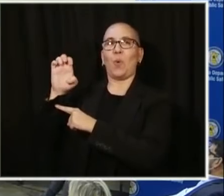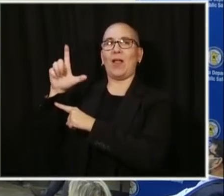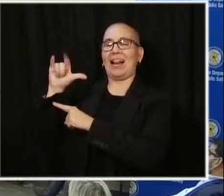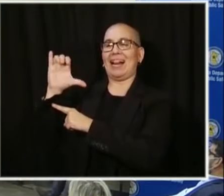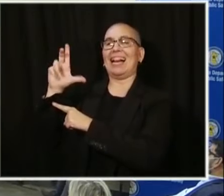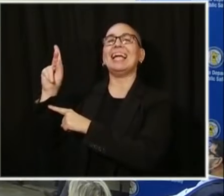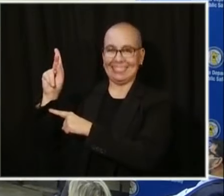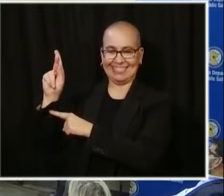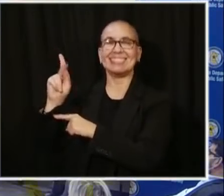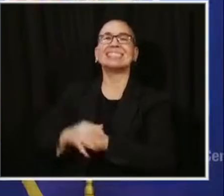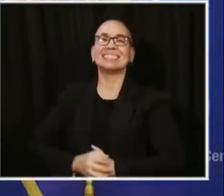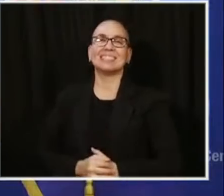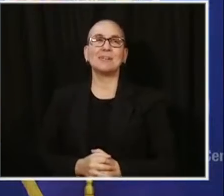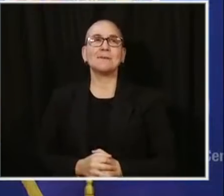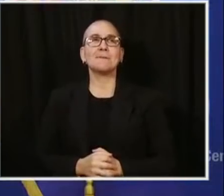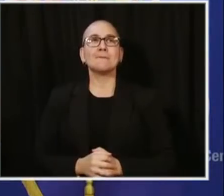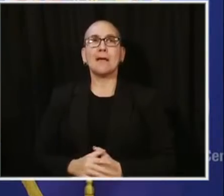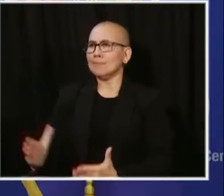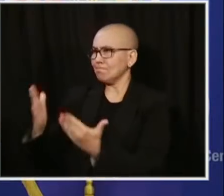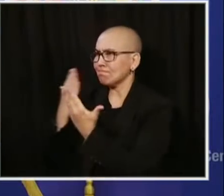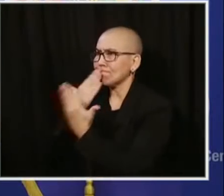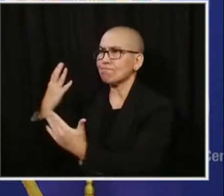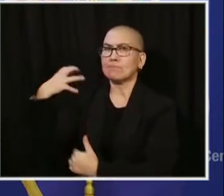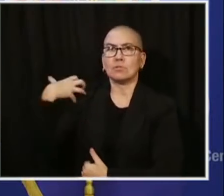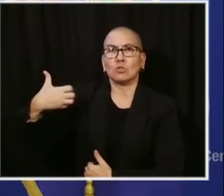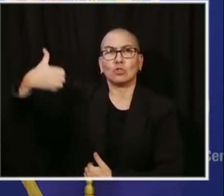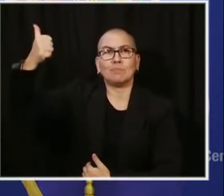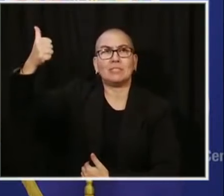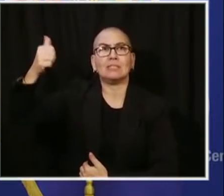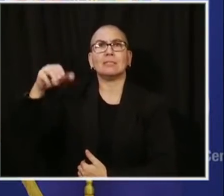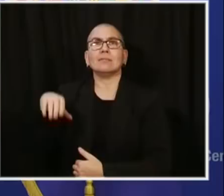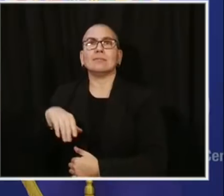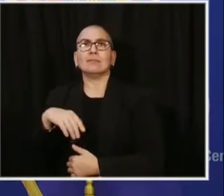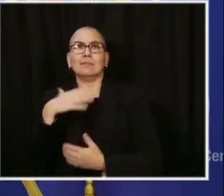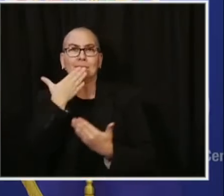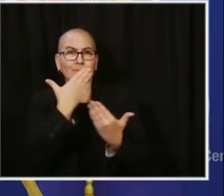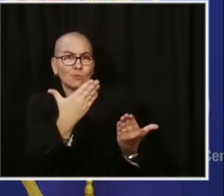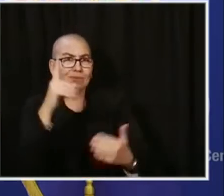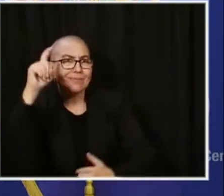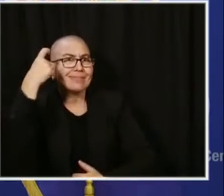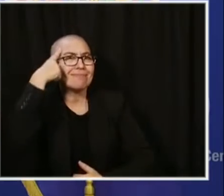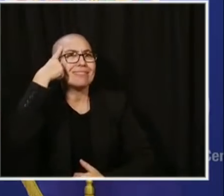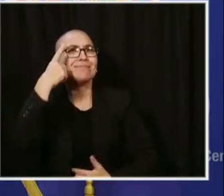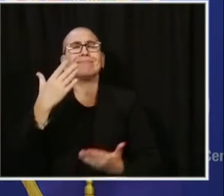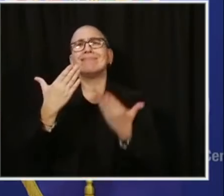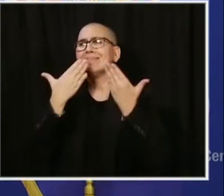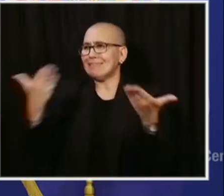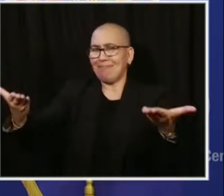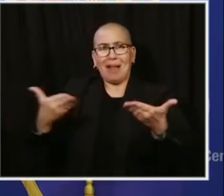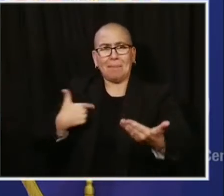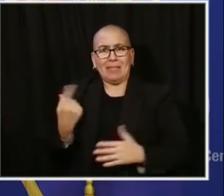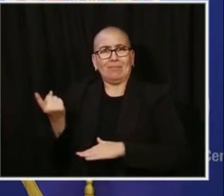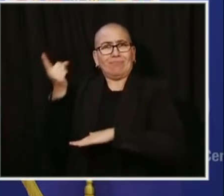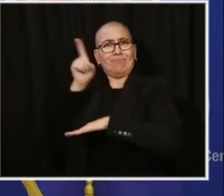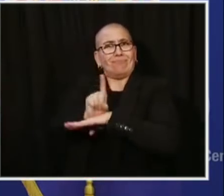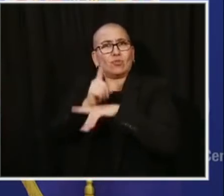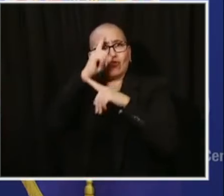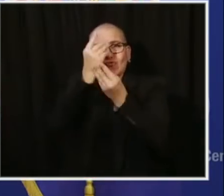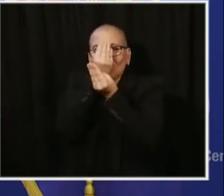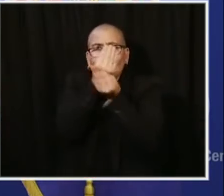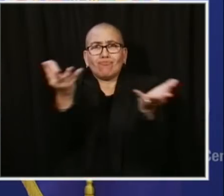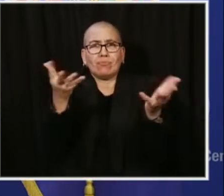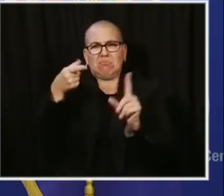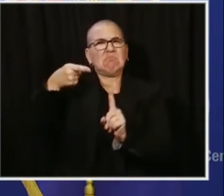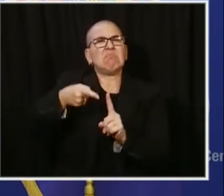Thank you, Governor. Thank you, Commissioner Malcolm. Thanks for your leadership, and thank you for inviting me to be here and to share a little bit of the healthcare provider